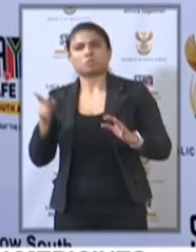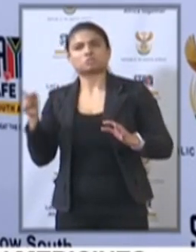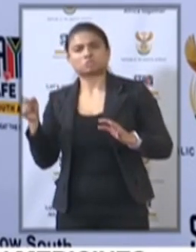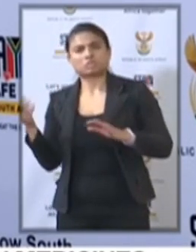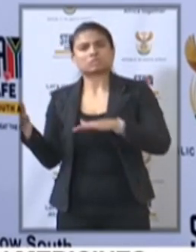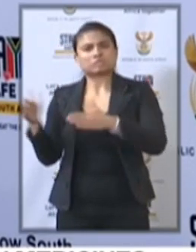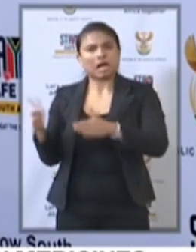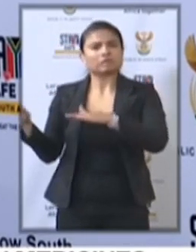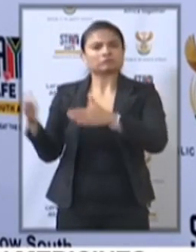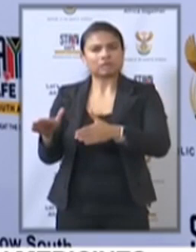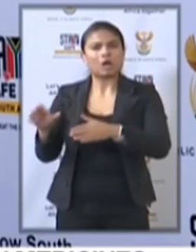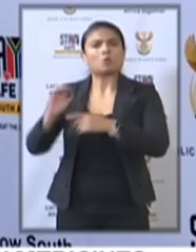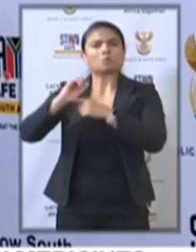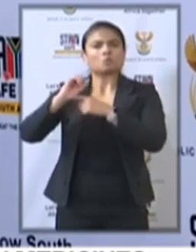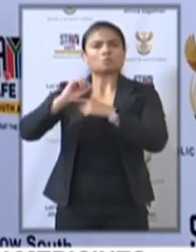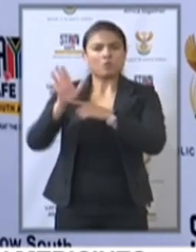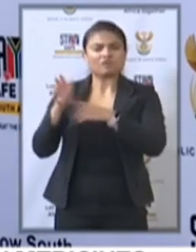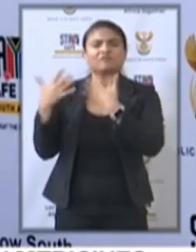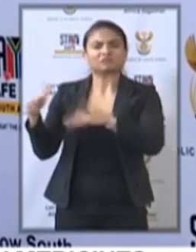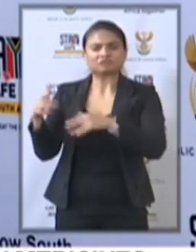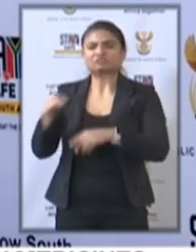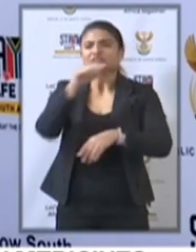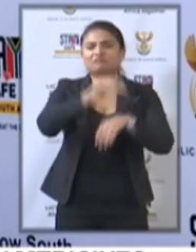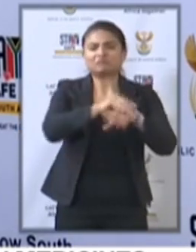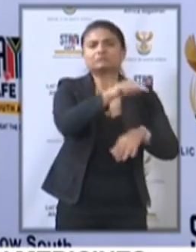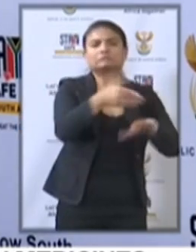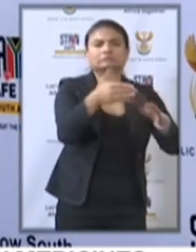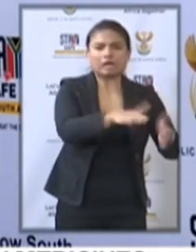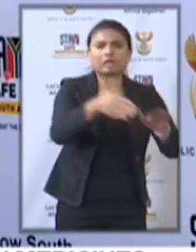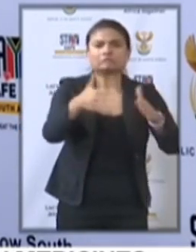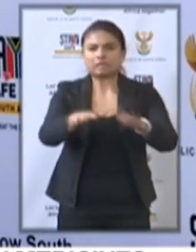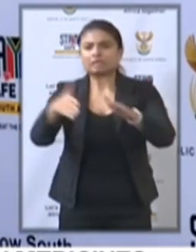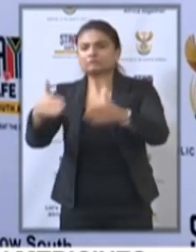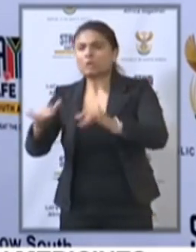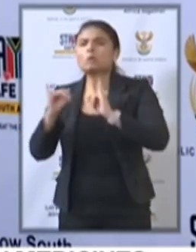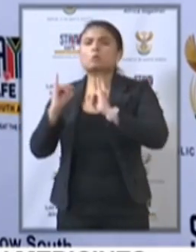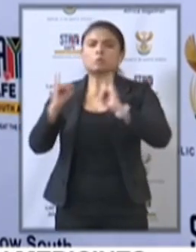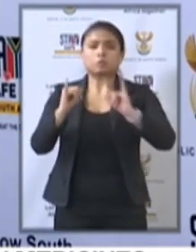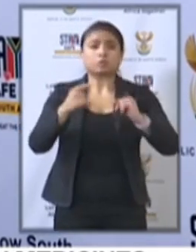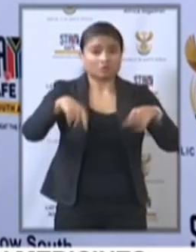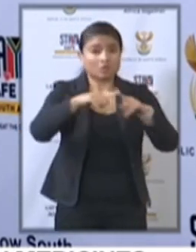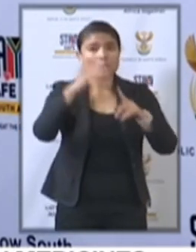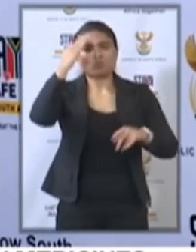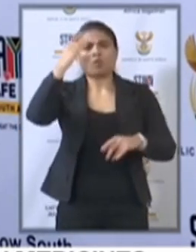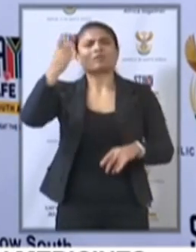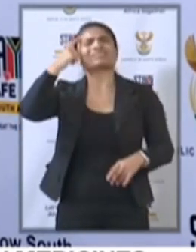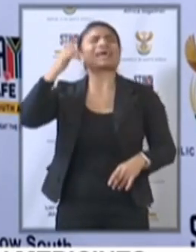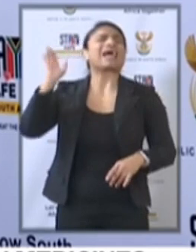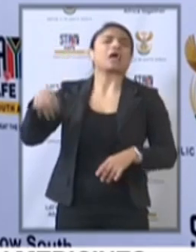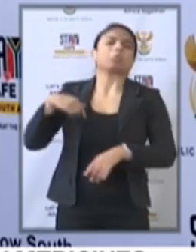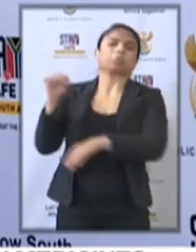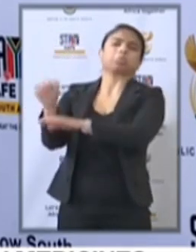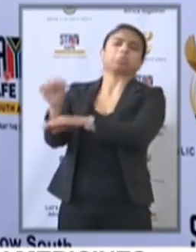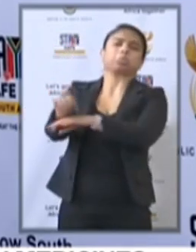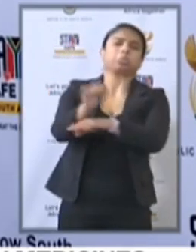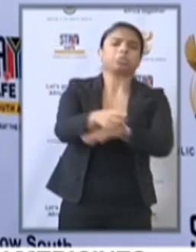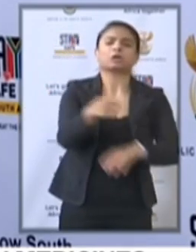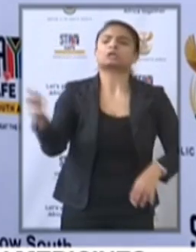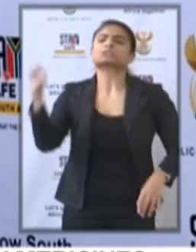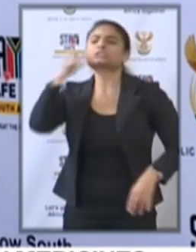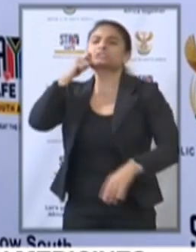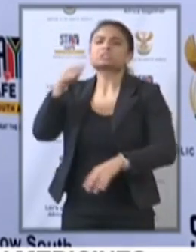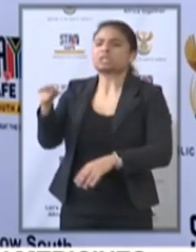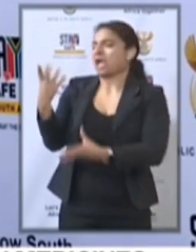COVID-19. So it is serious. It is not a government that is inconsiderate, but it is a government that